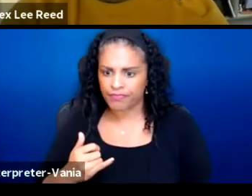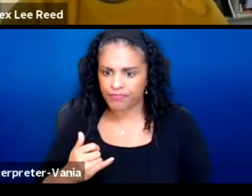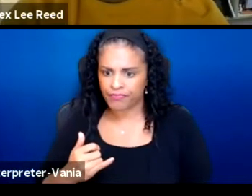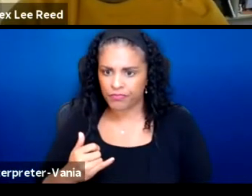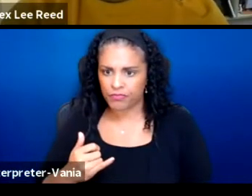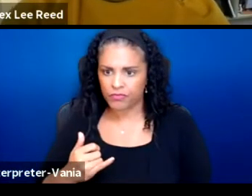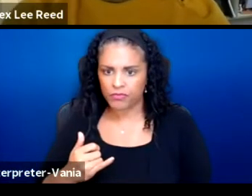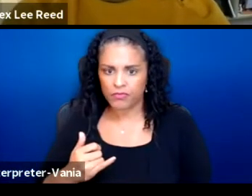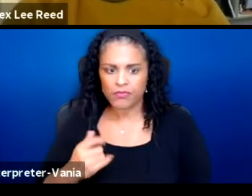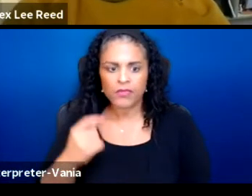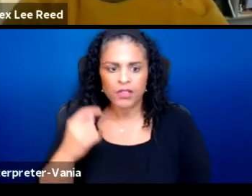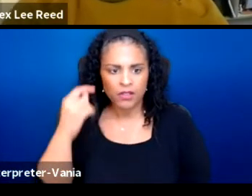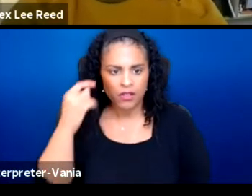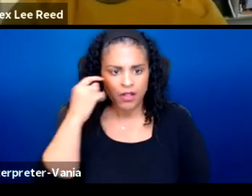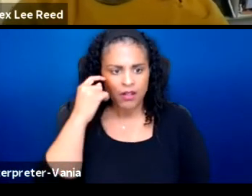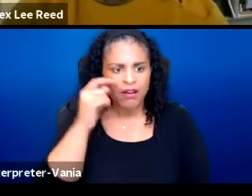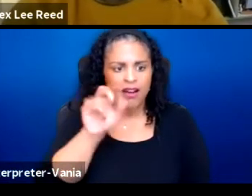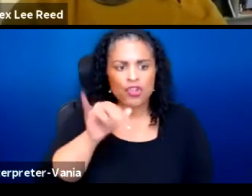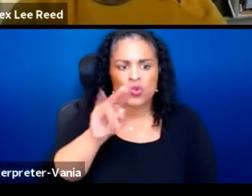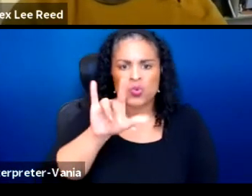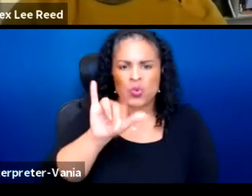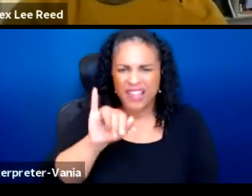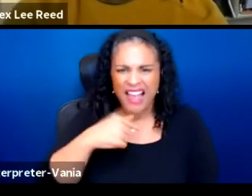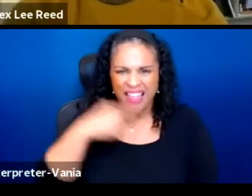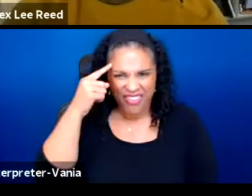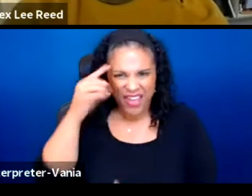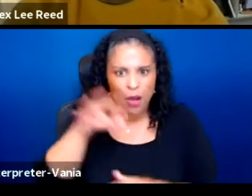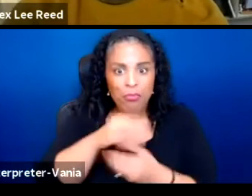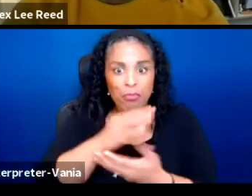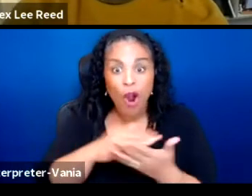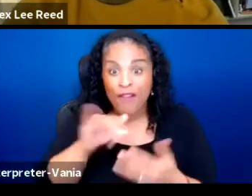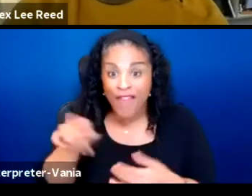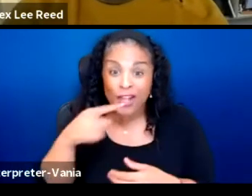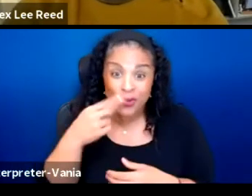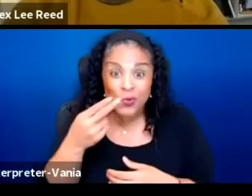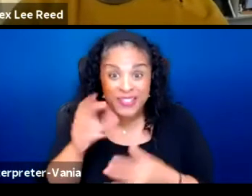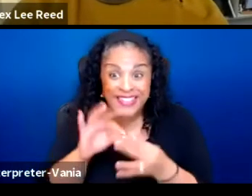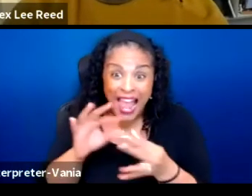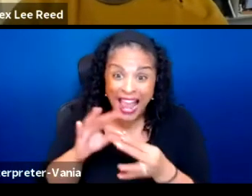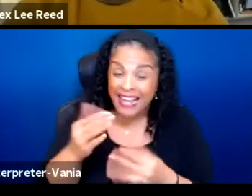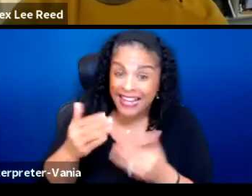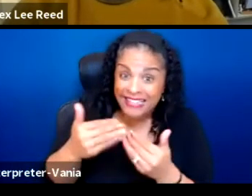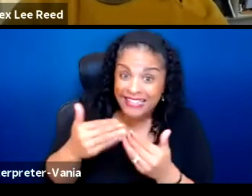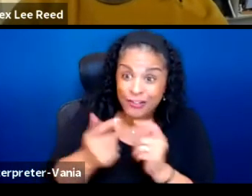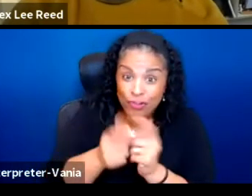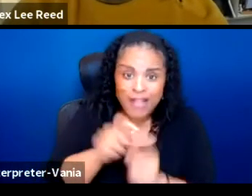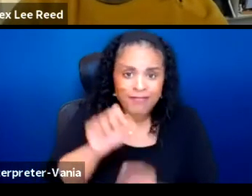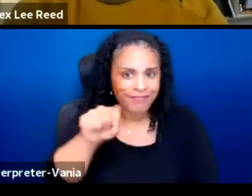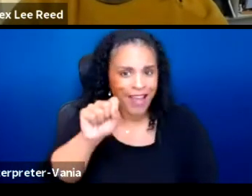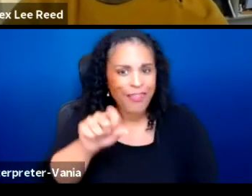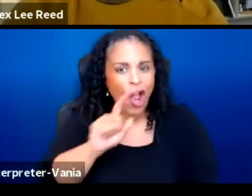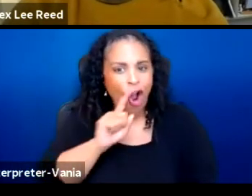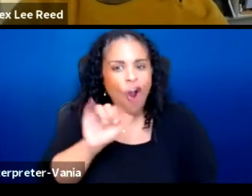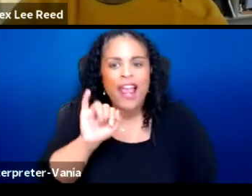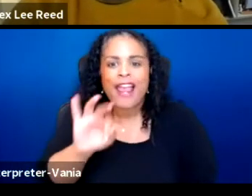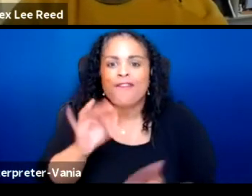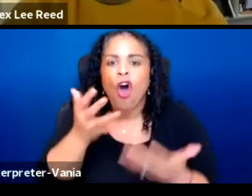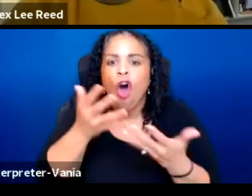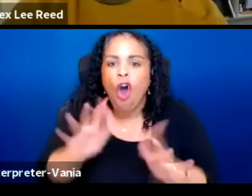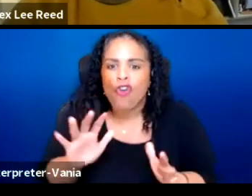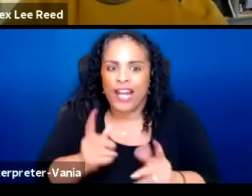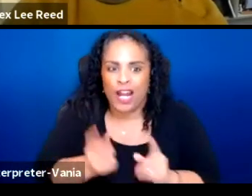part of that comes from the fact that when you say all those things are easy to change, they are if you're already changed in